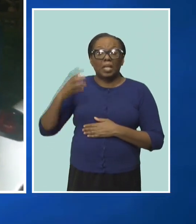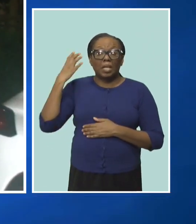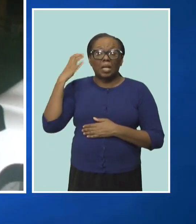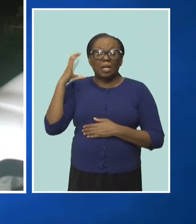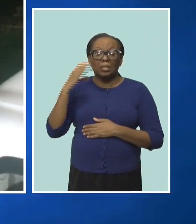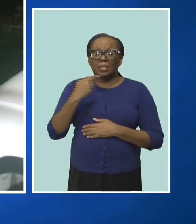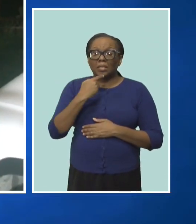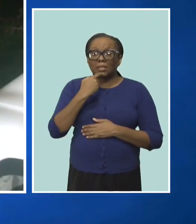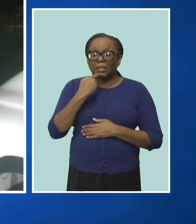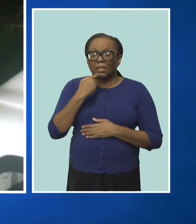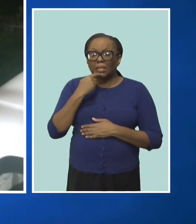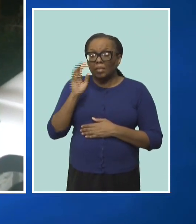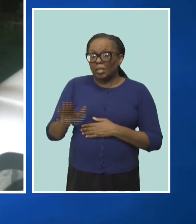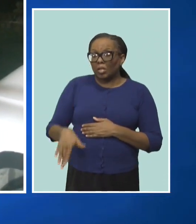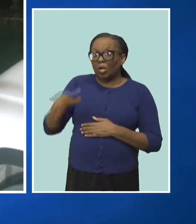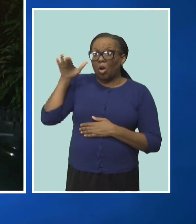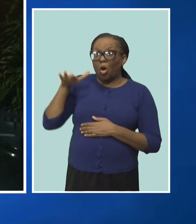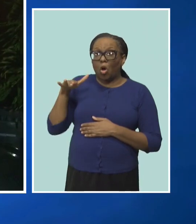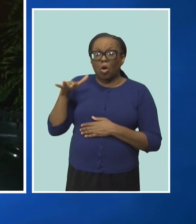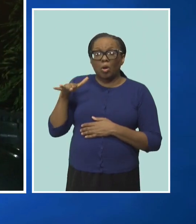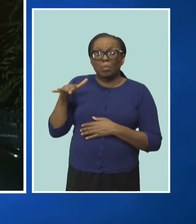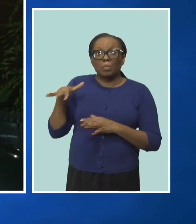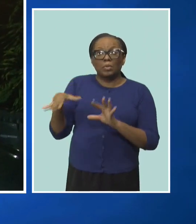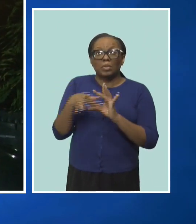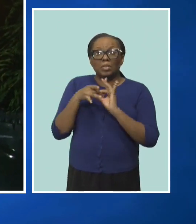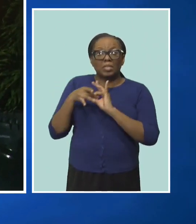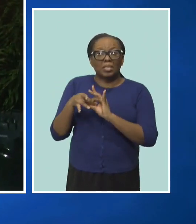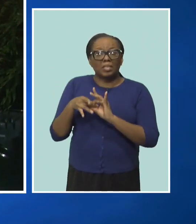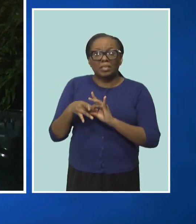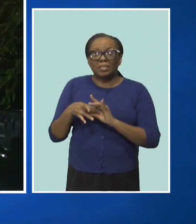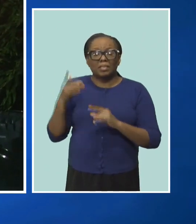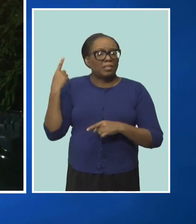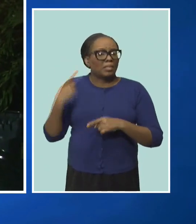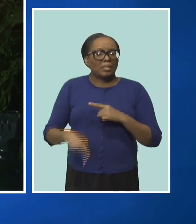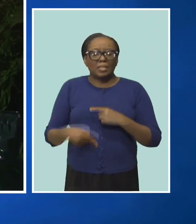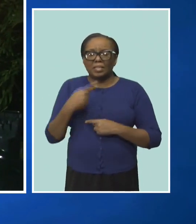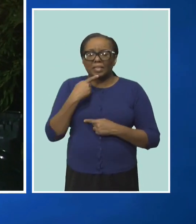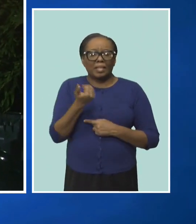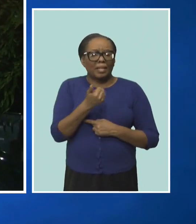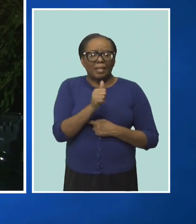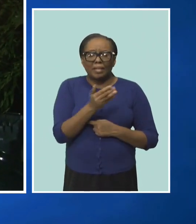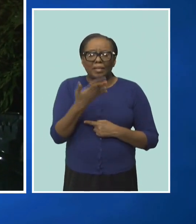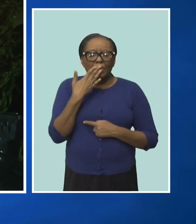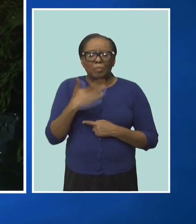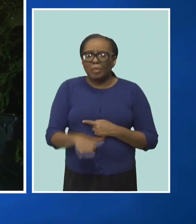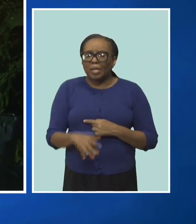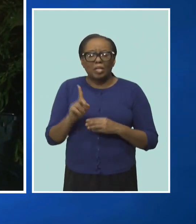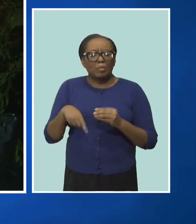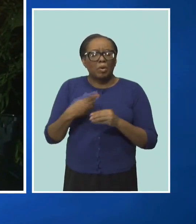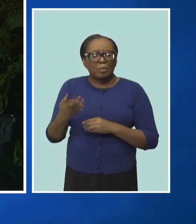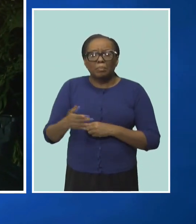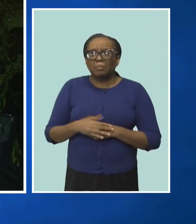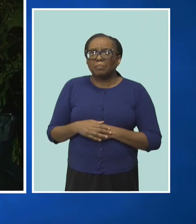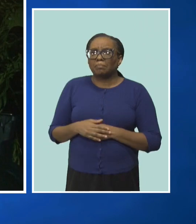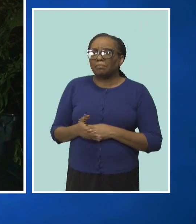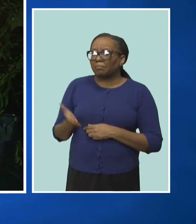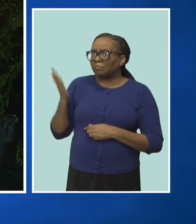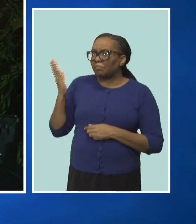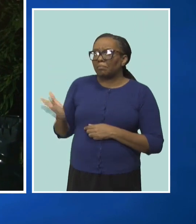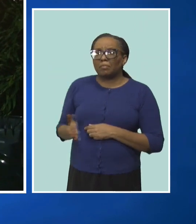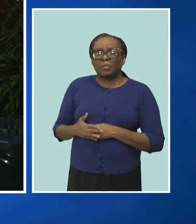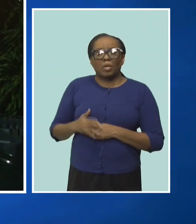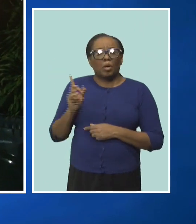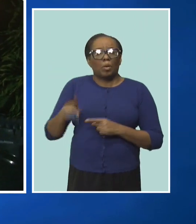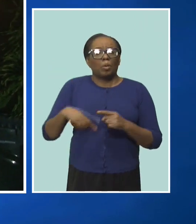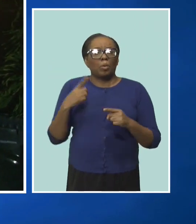says they grew up together and stresses no one could say anything bad about the inspector. And up to our